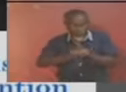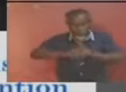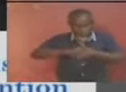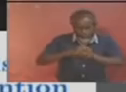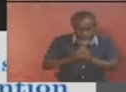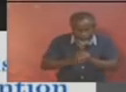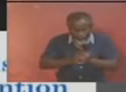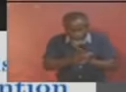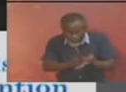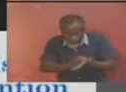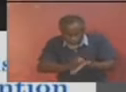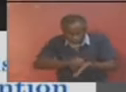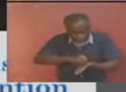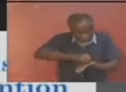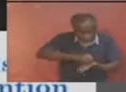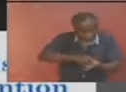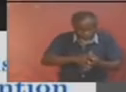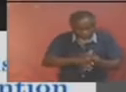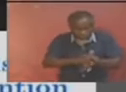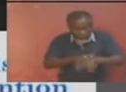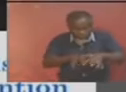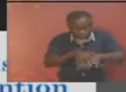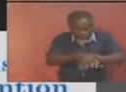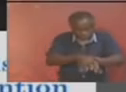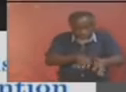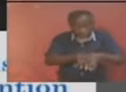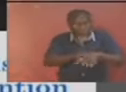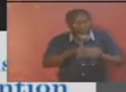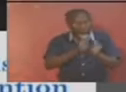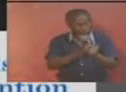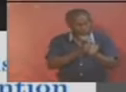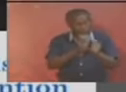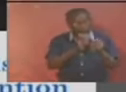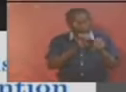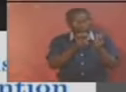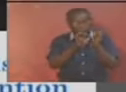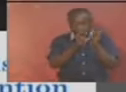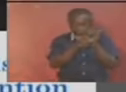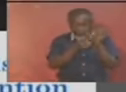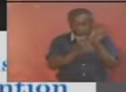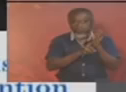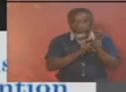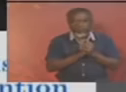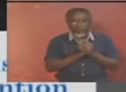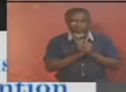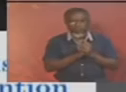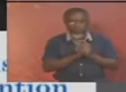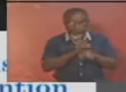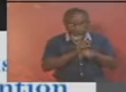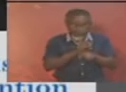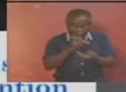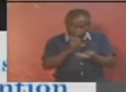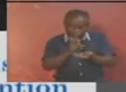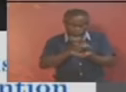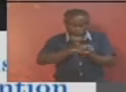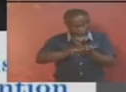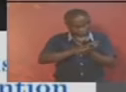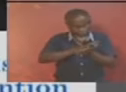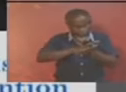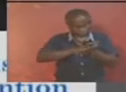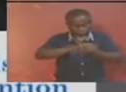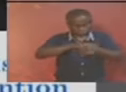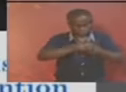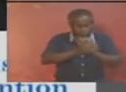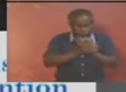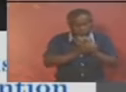afterwards. Wear your face mask. That's really, really important because the masks prevent you from possibly contaminating